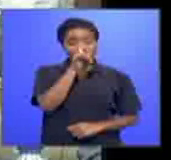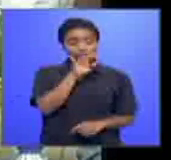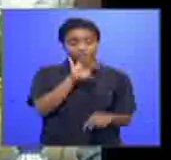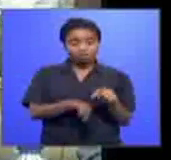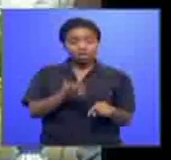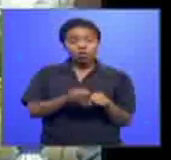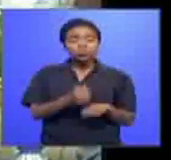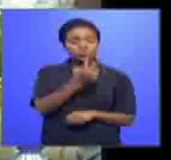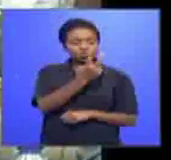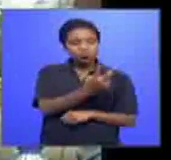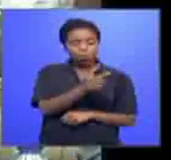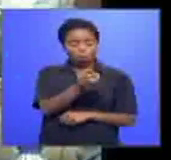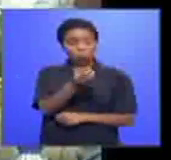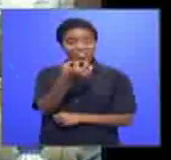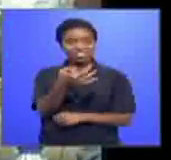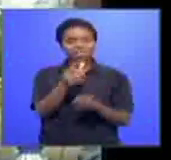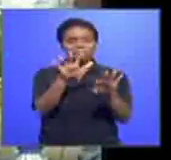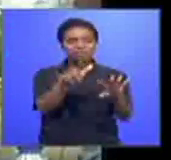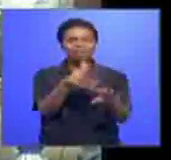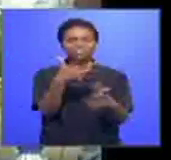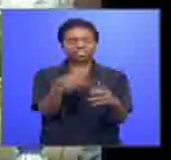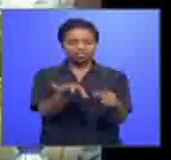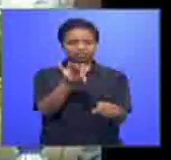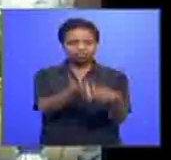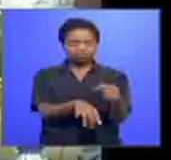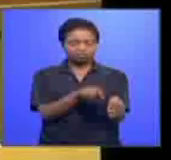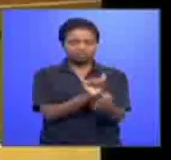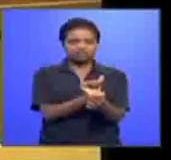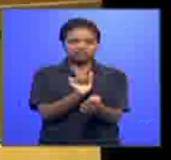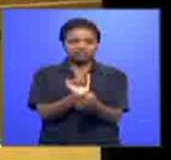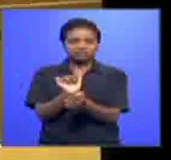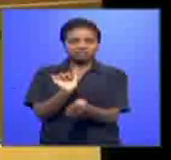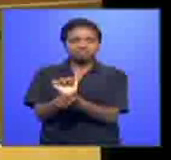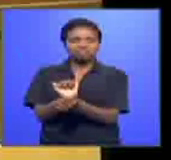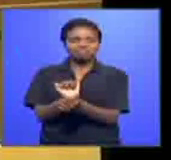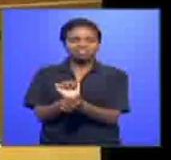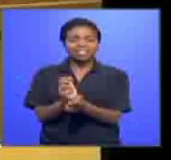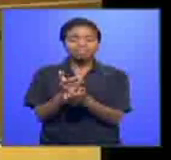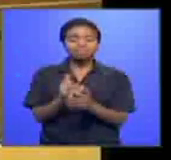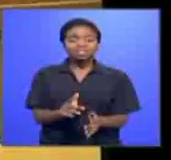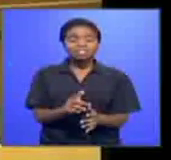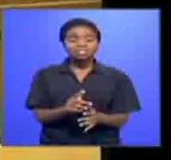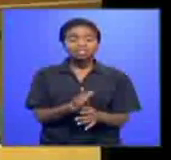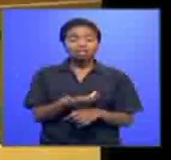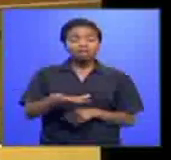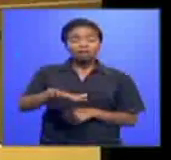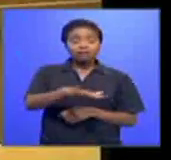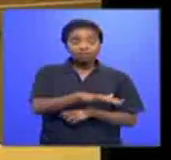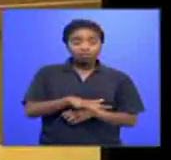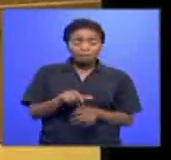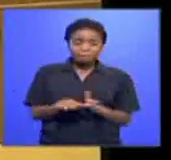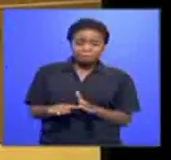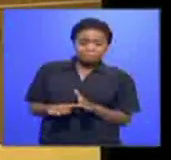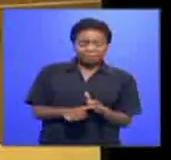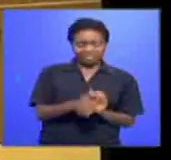203 accused persons in 67 priority cases